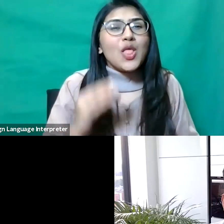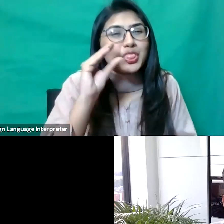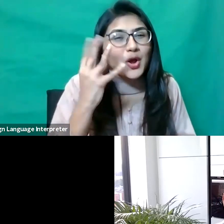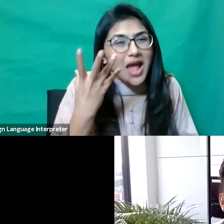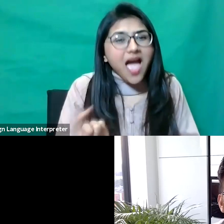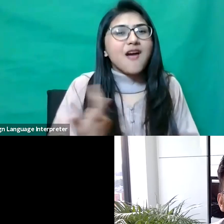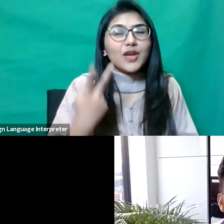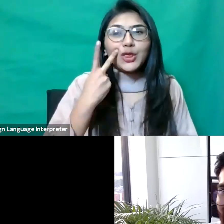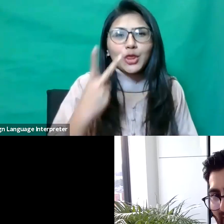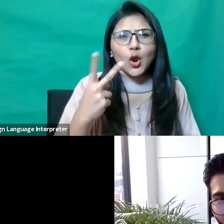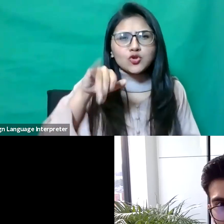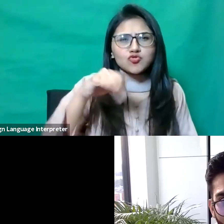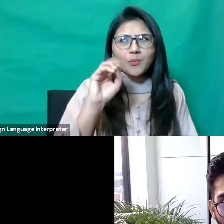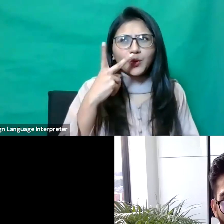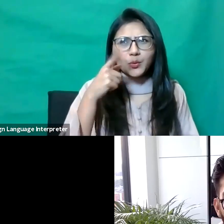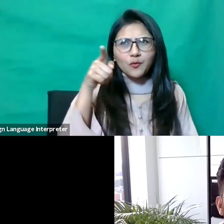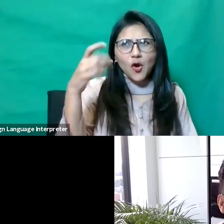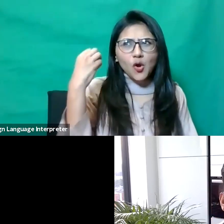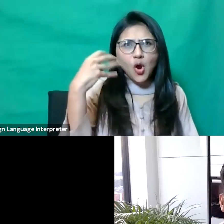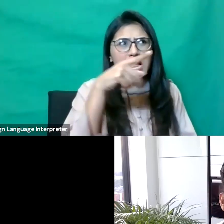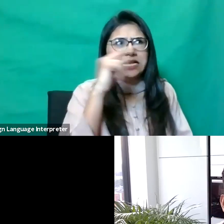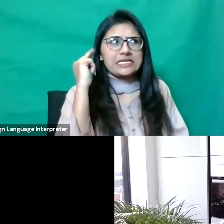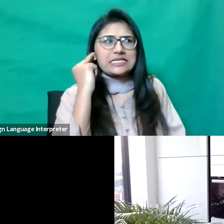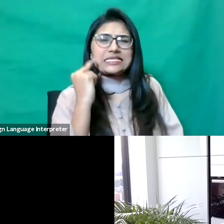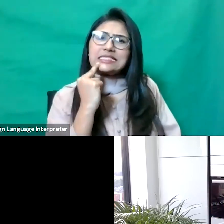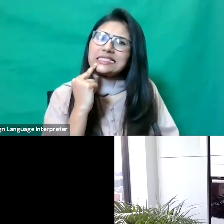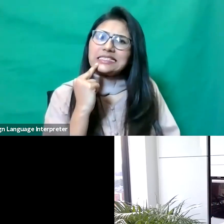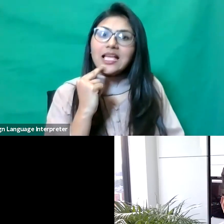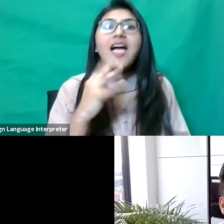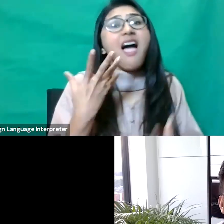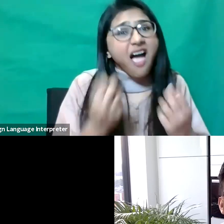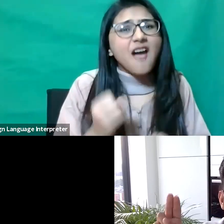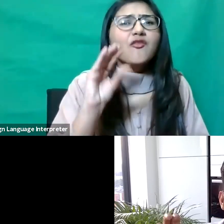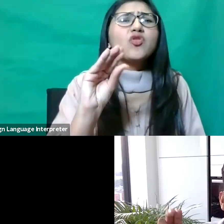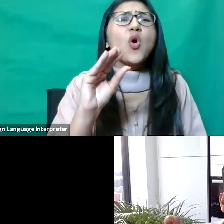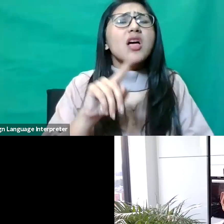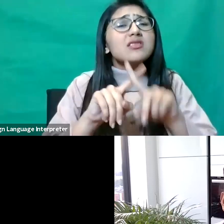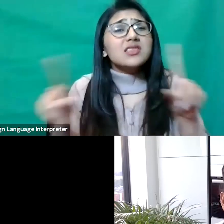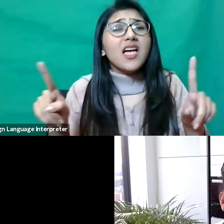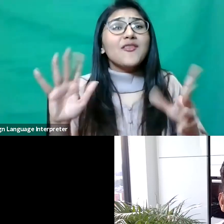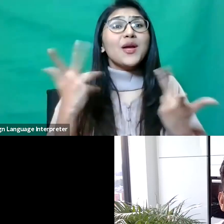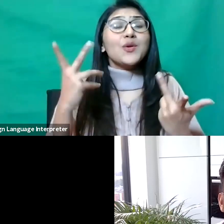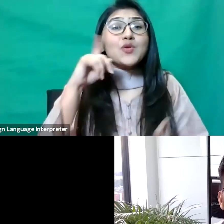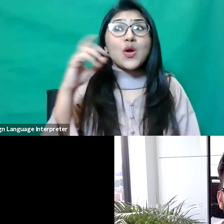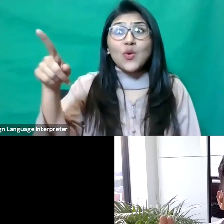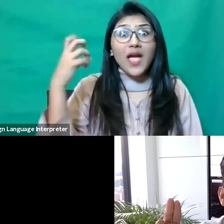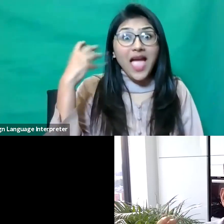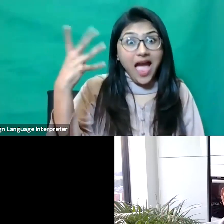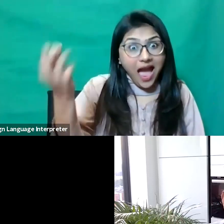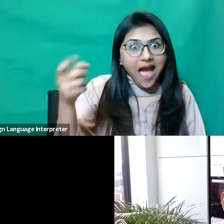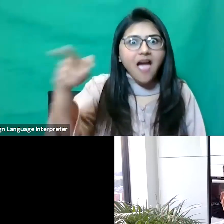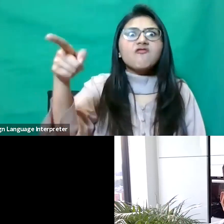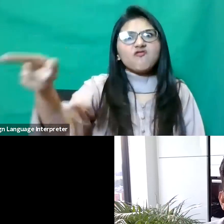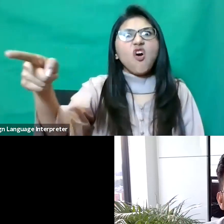from the employers, but they didn't mention about the disability. Oh, they find a better candidate because they have